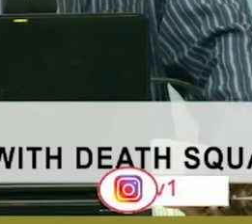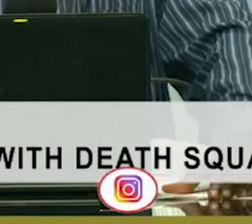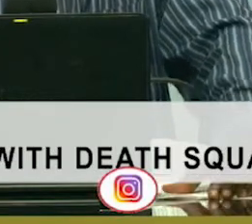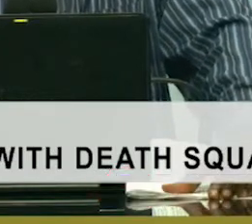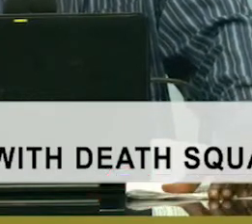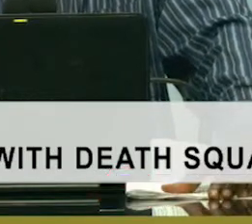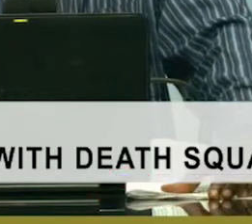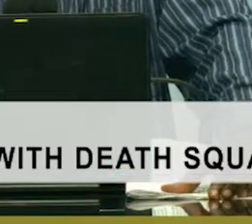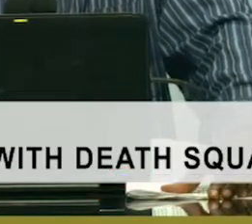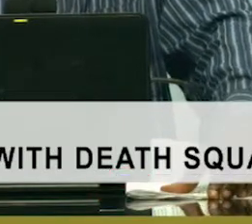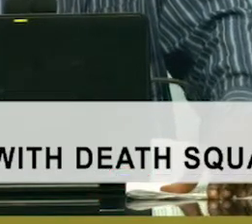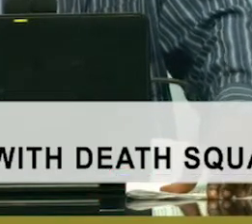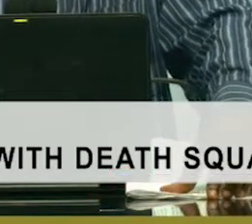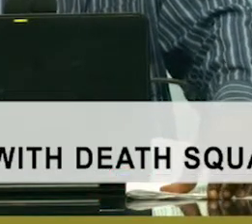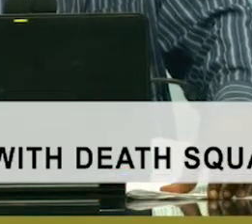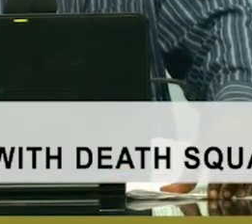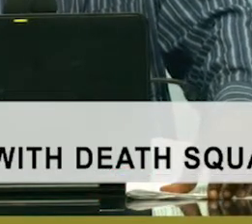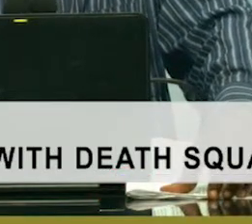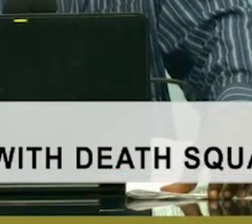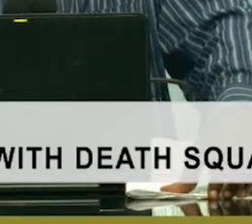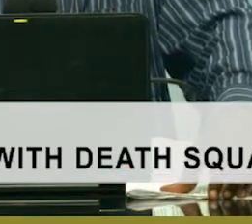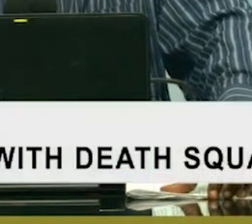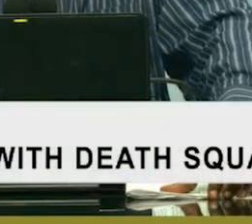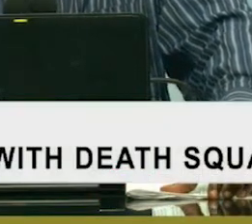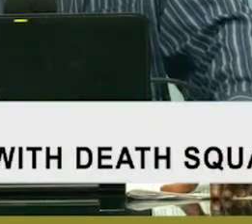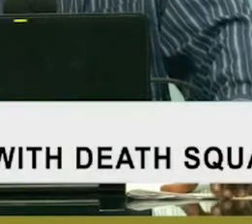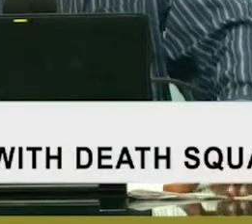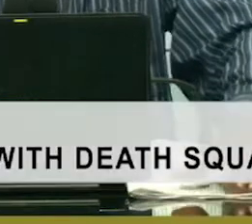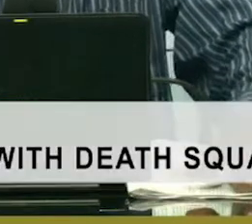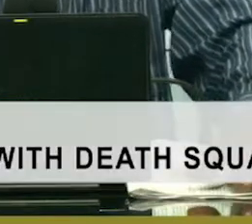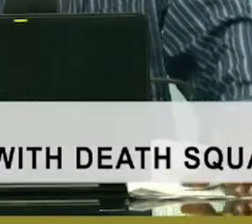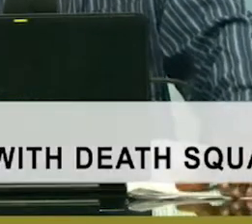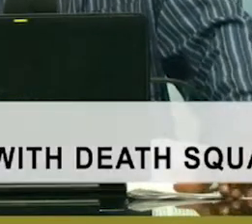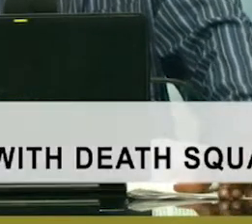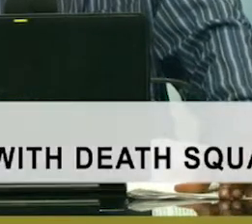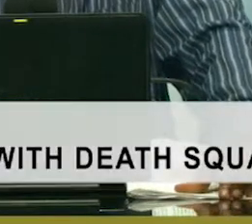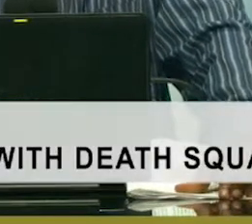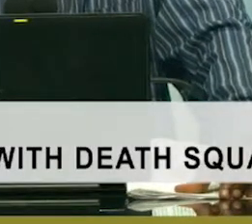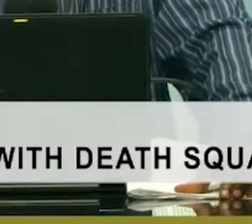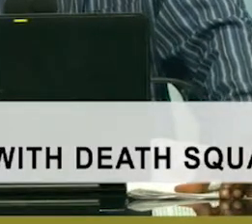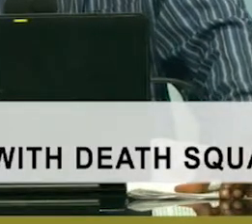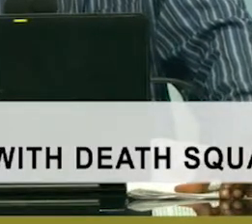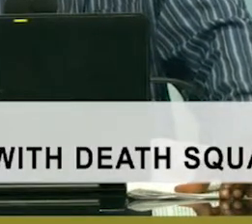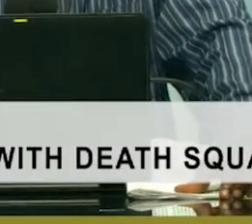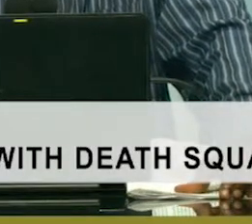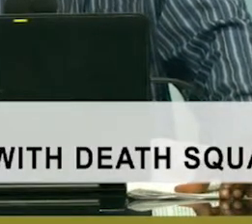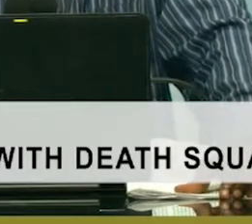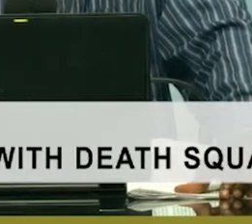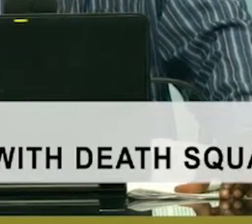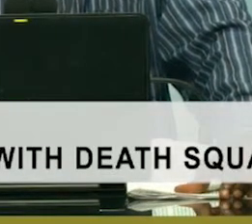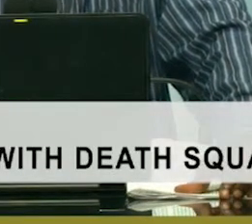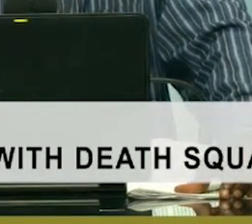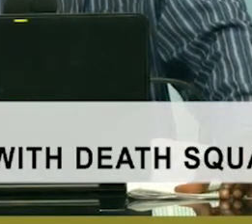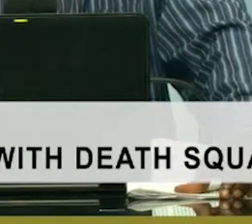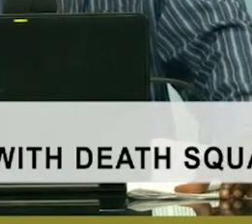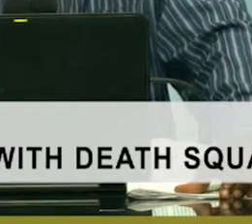the Truth Commission on Wednesday that he joined the Army Chief of Defense Staff, Colonel Dudu Cham's plot to help rescue the Gambia